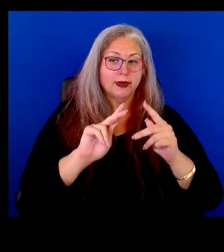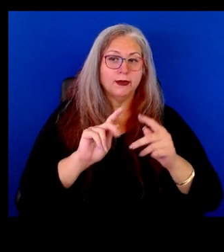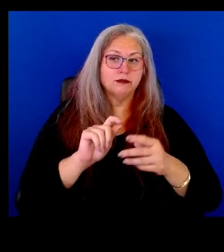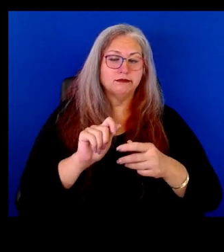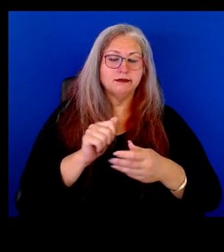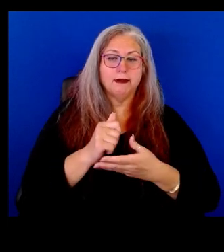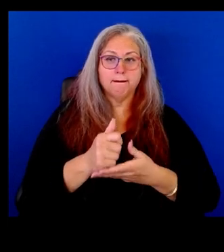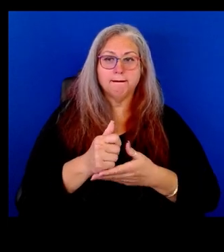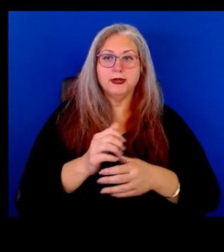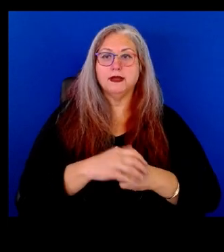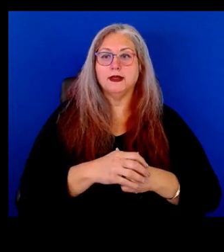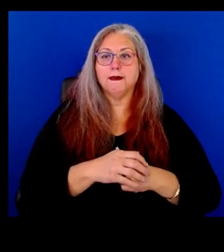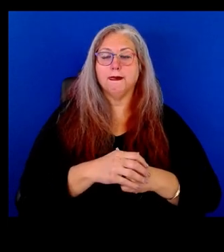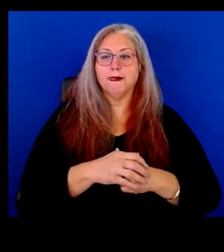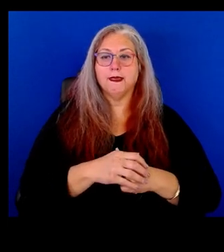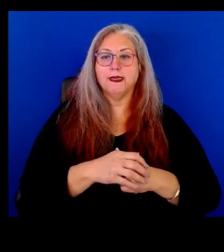and